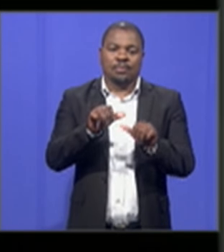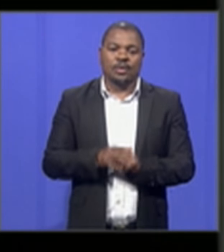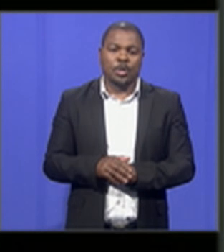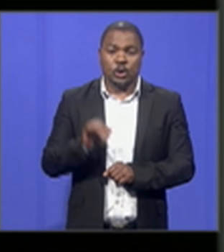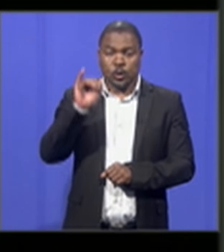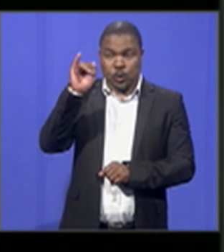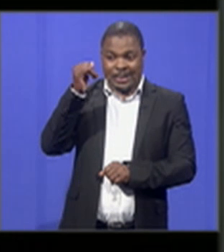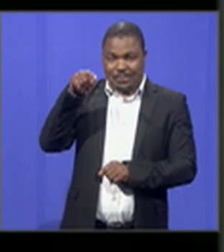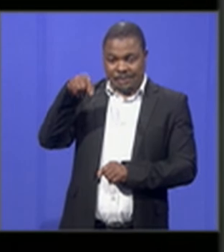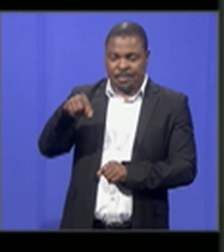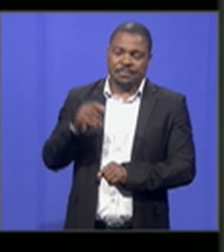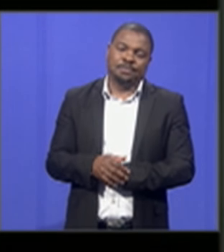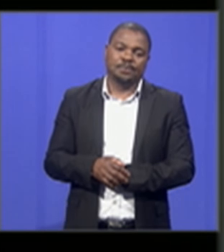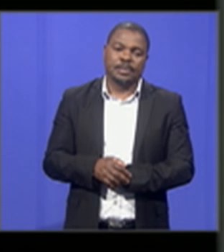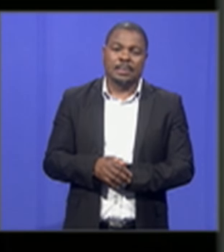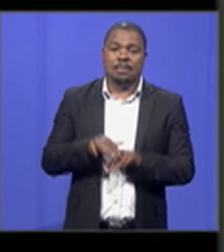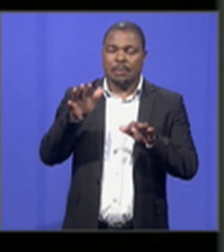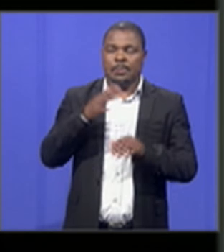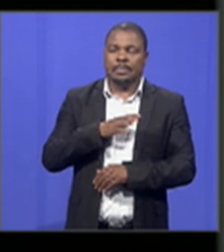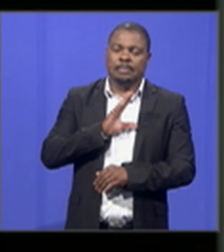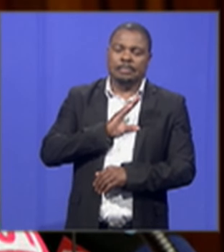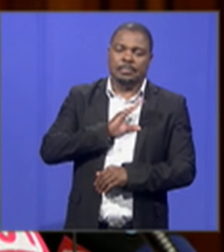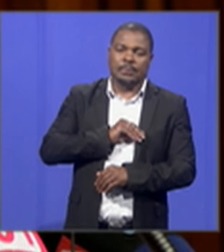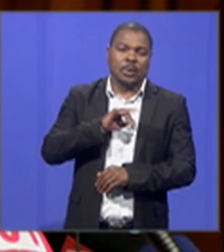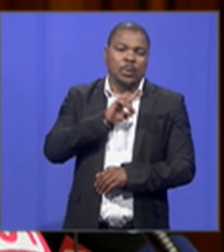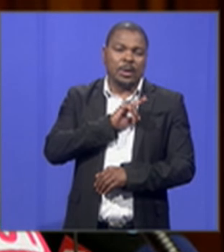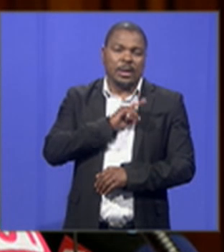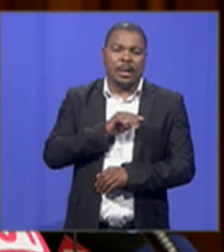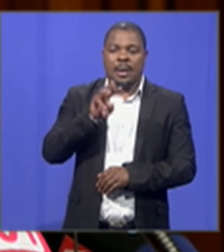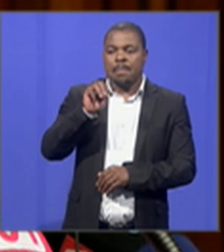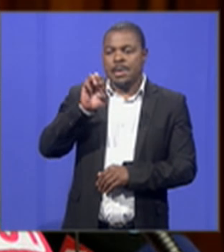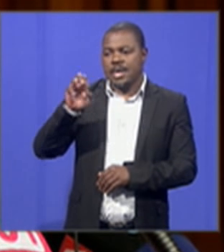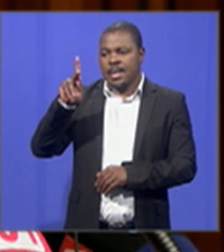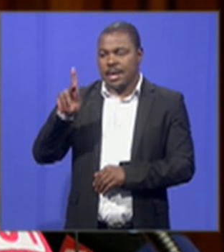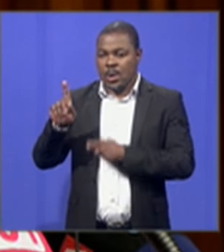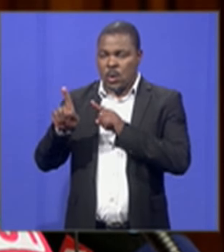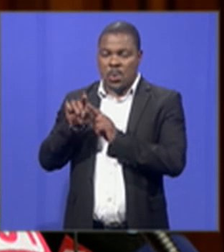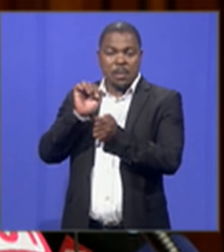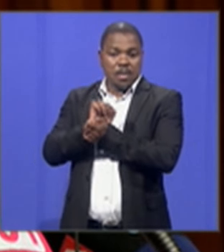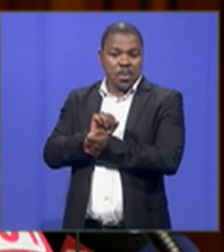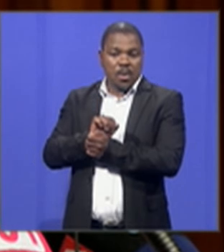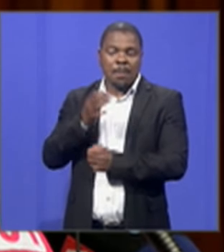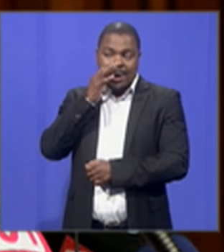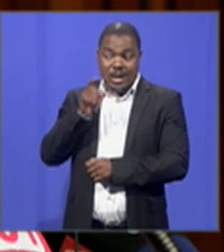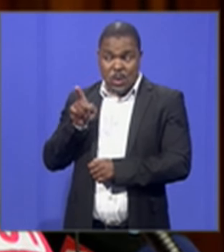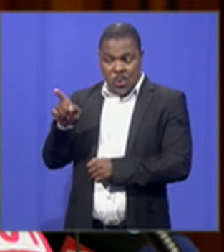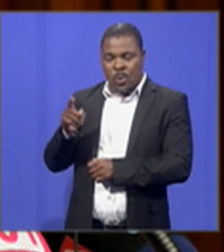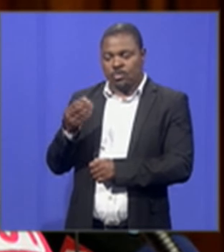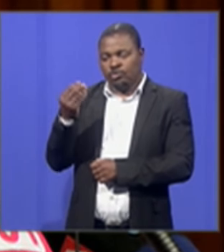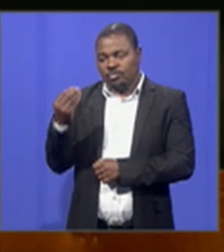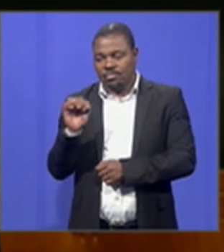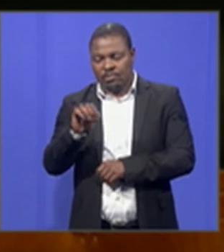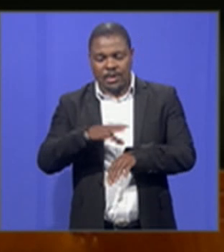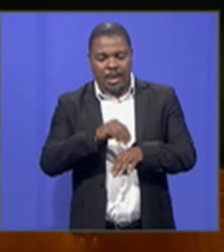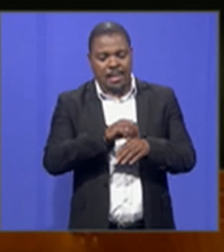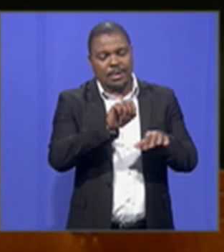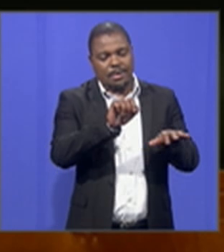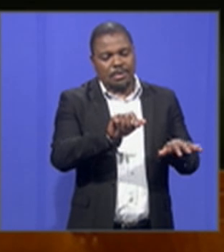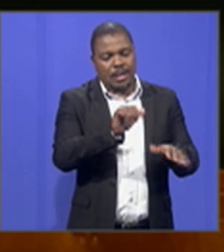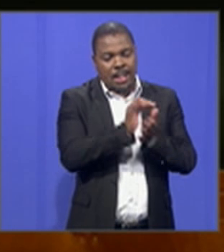tlhole letšatši leo le gwathilego bontši maikutlo tshekong ya Tiffany Miki yo a latofatšago ka go bolawa morago wa gagwe wa mengwaga e 11 Jayden